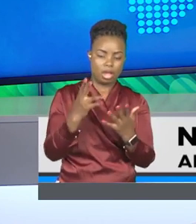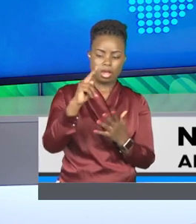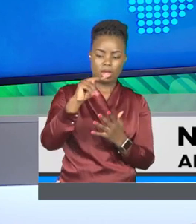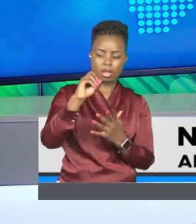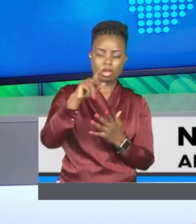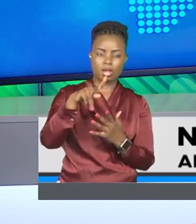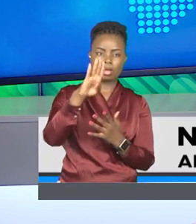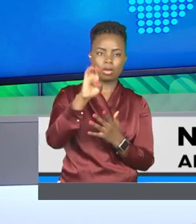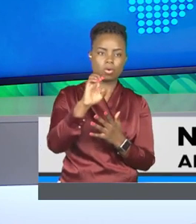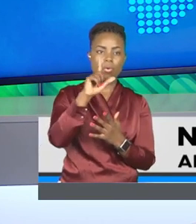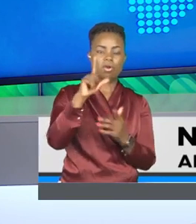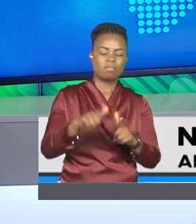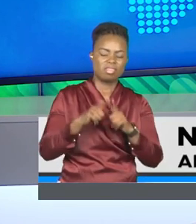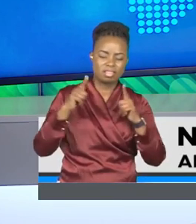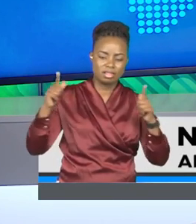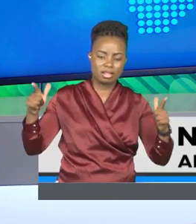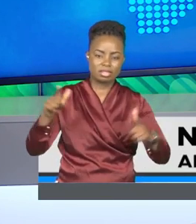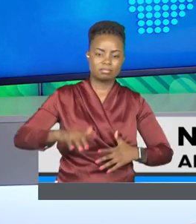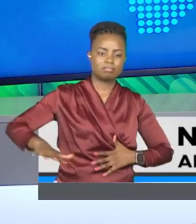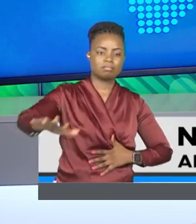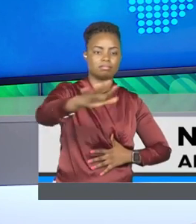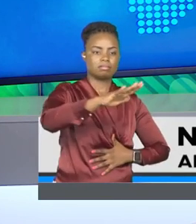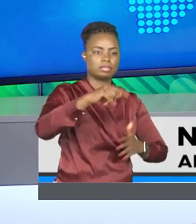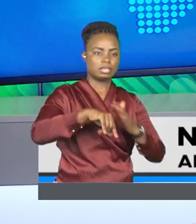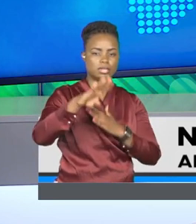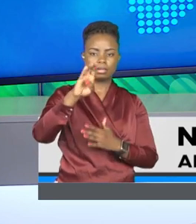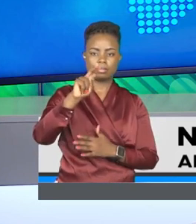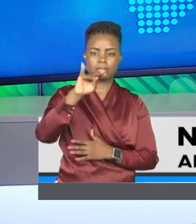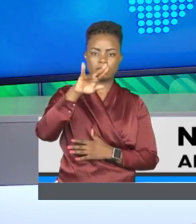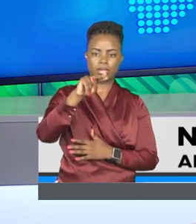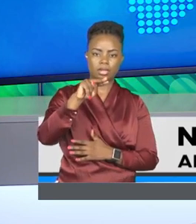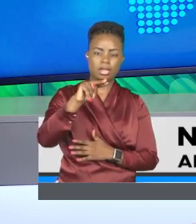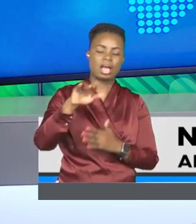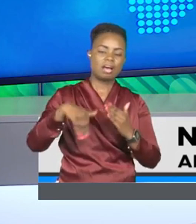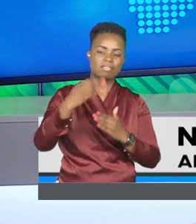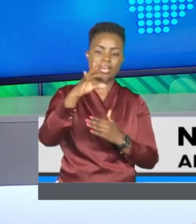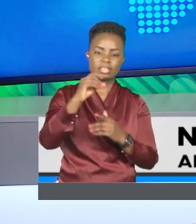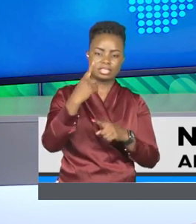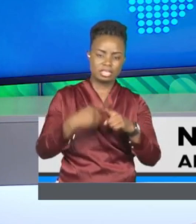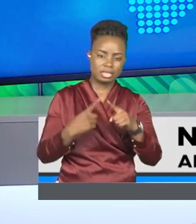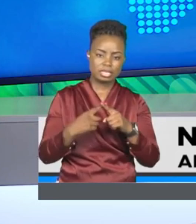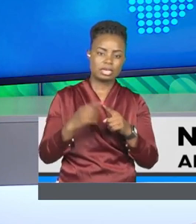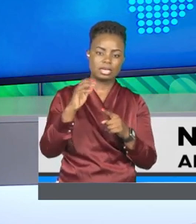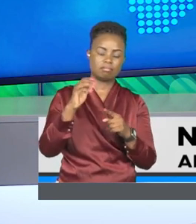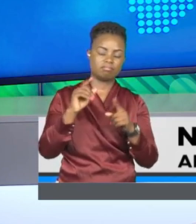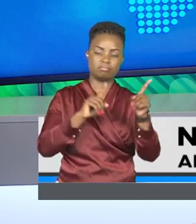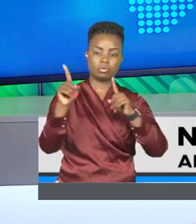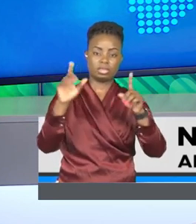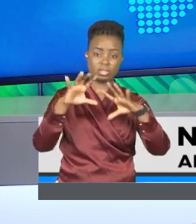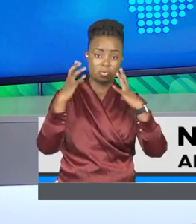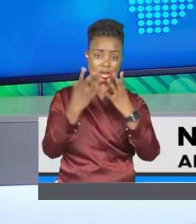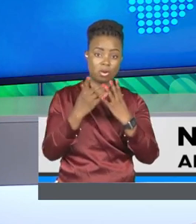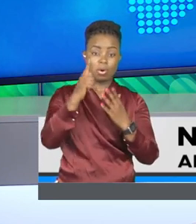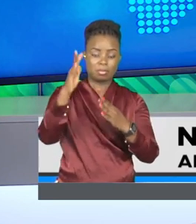of the largest bodies of water in Benin. After a 30-year career touring the world, a Beninese musician decided to establish